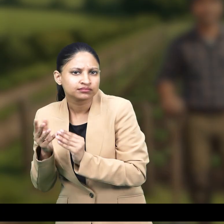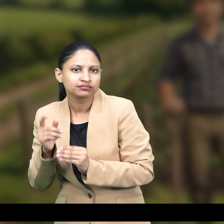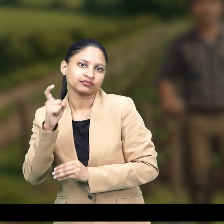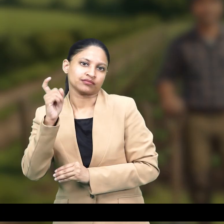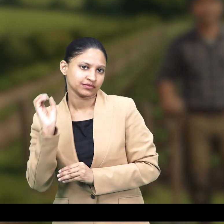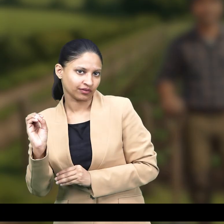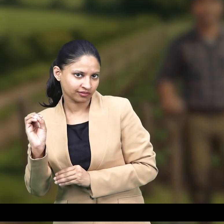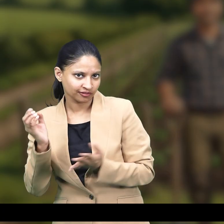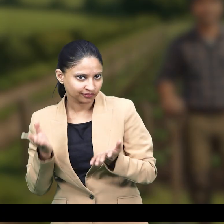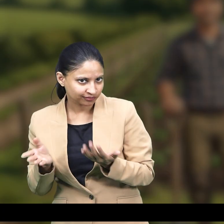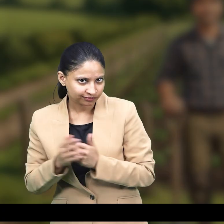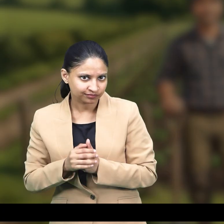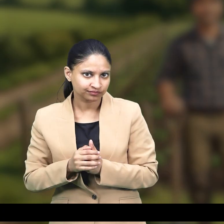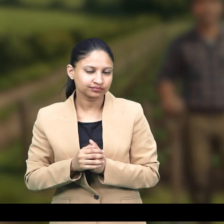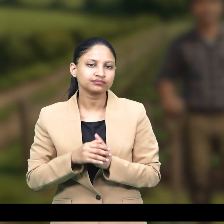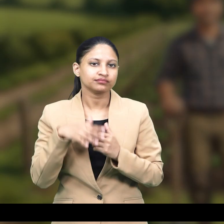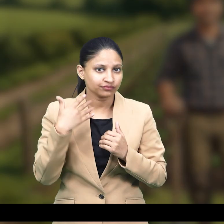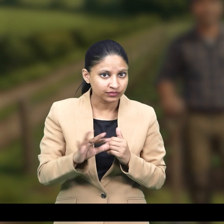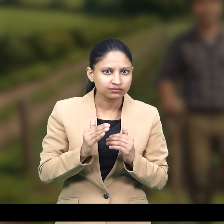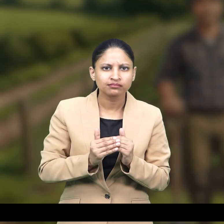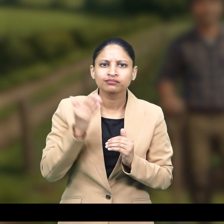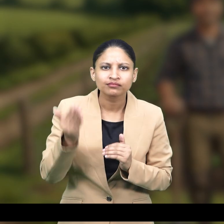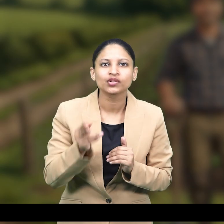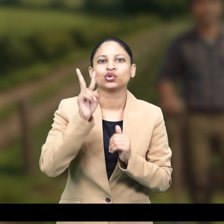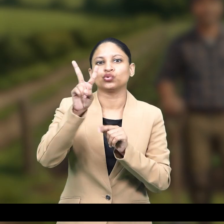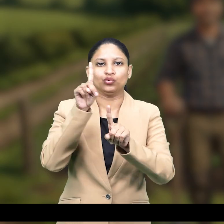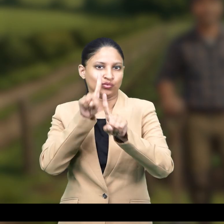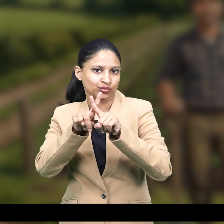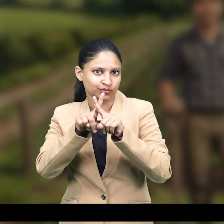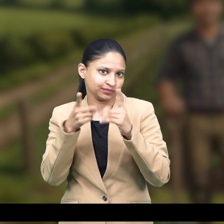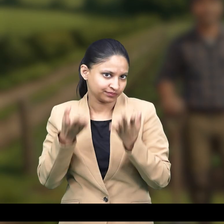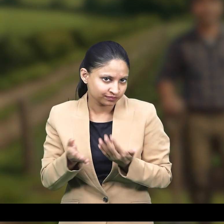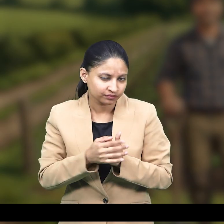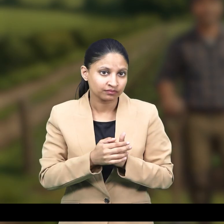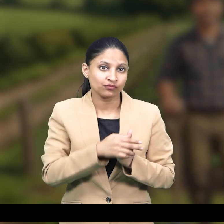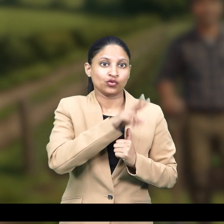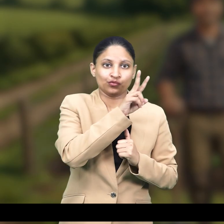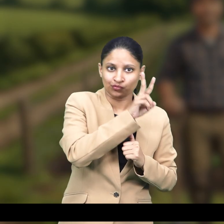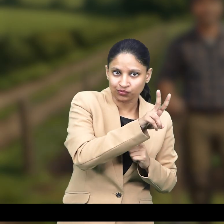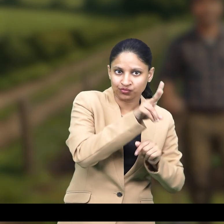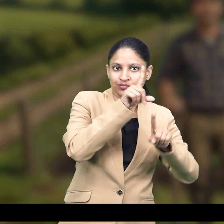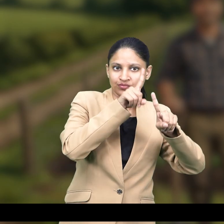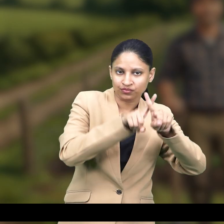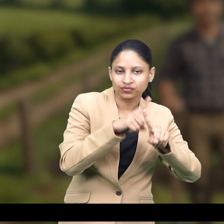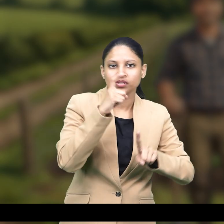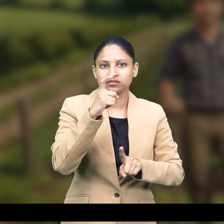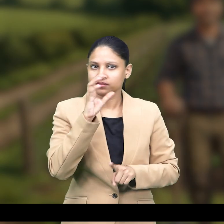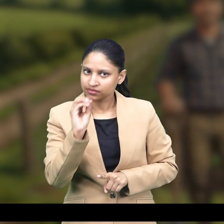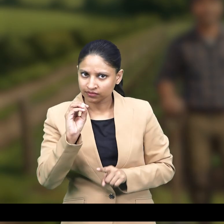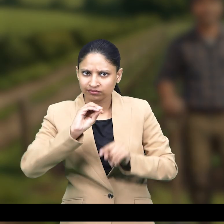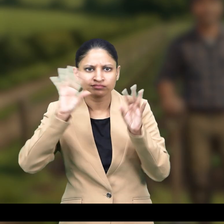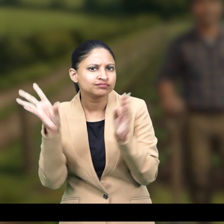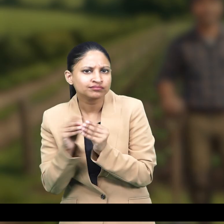is equal to 70. Step 2. Multiply by 2. 2